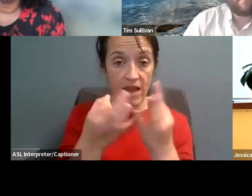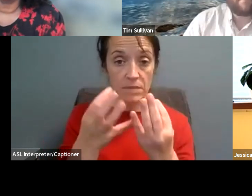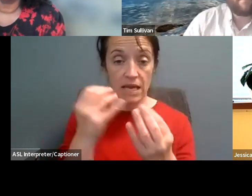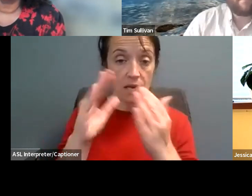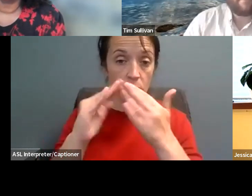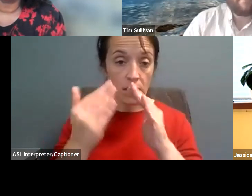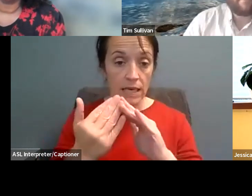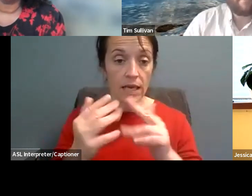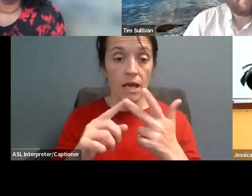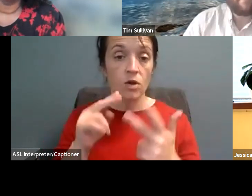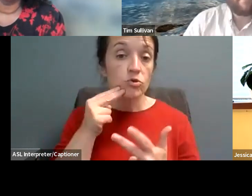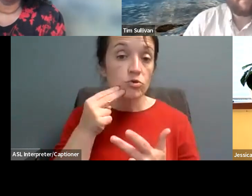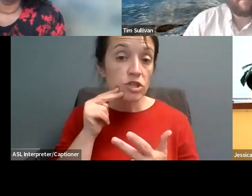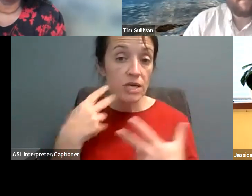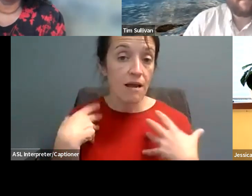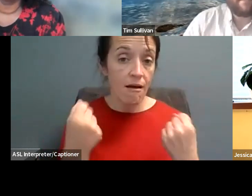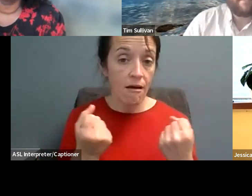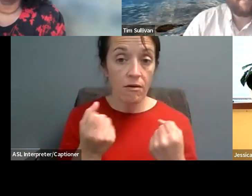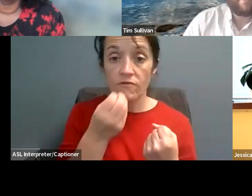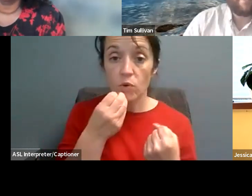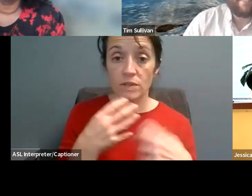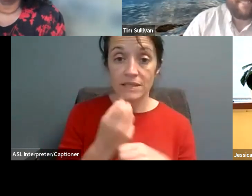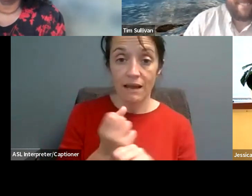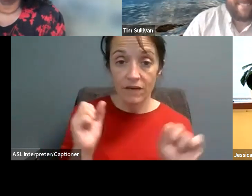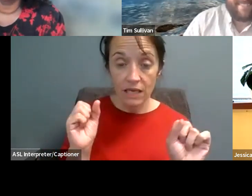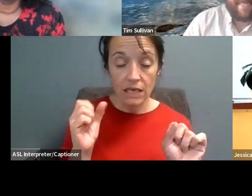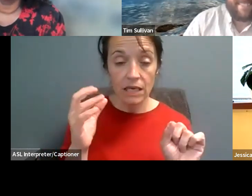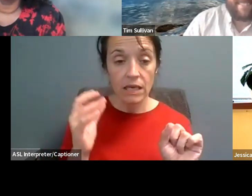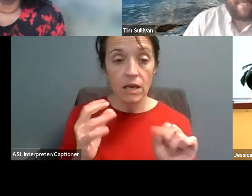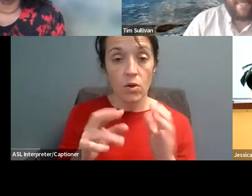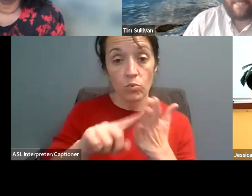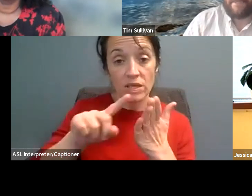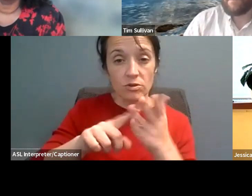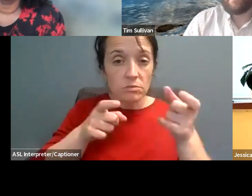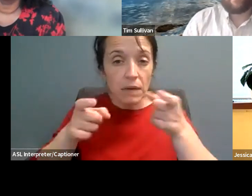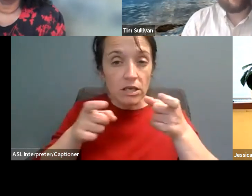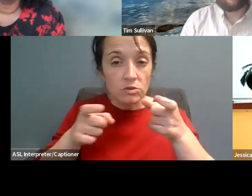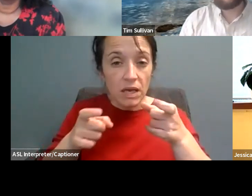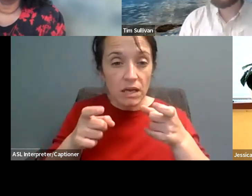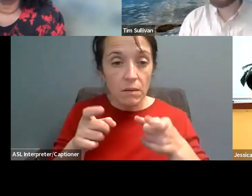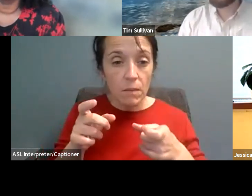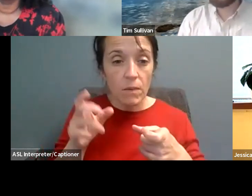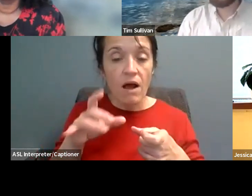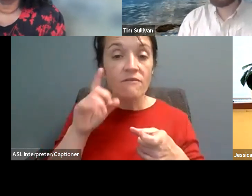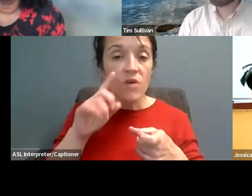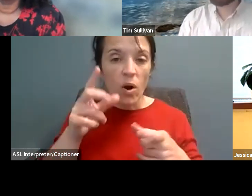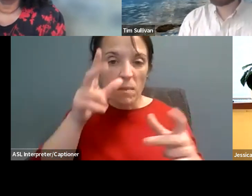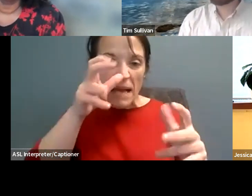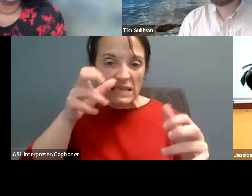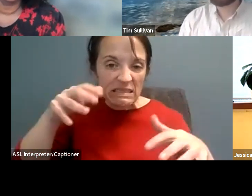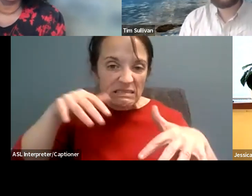communities, nutrition, health and food safety, and research management for invasive pest